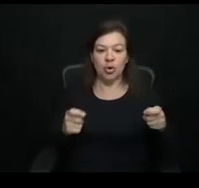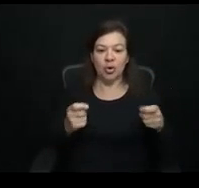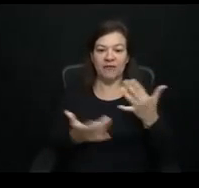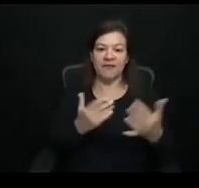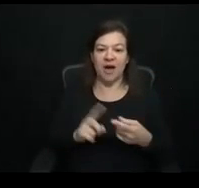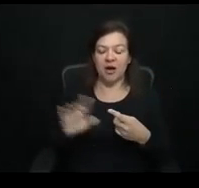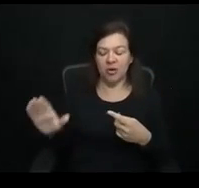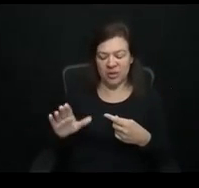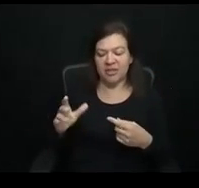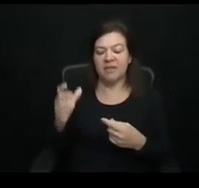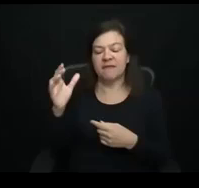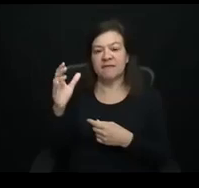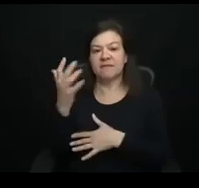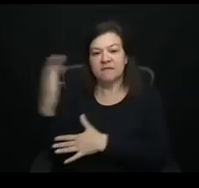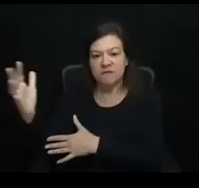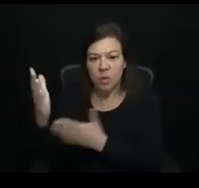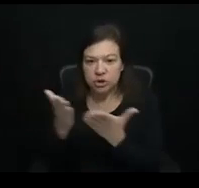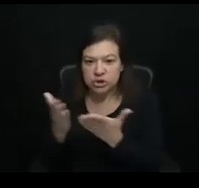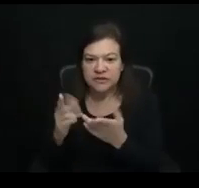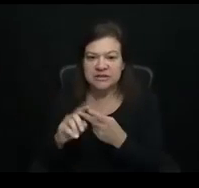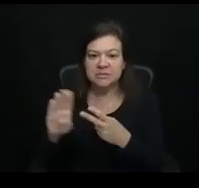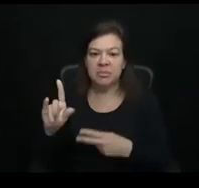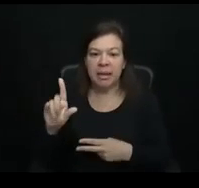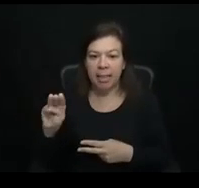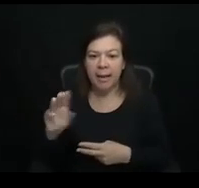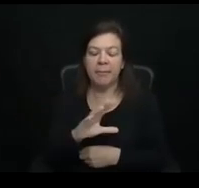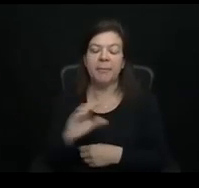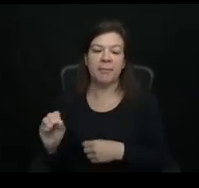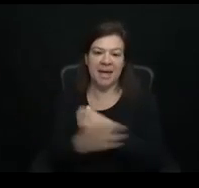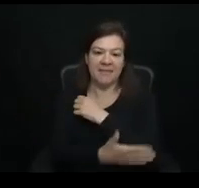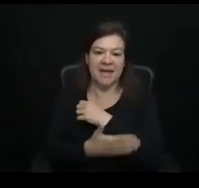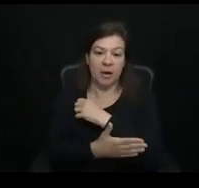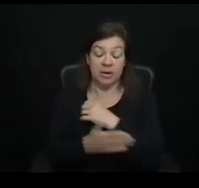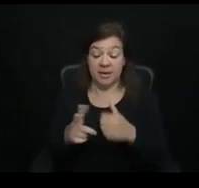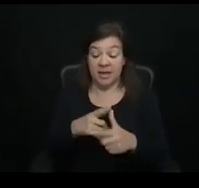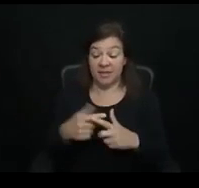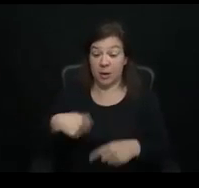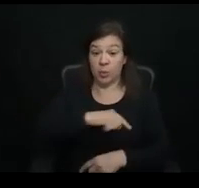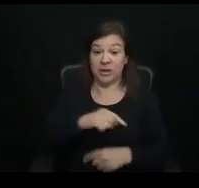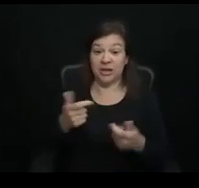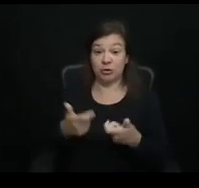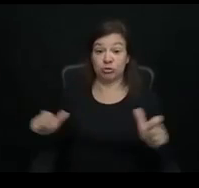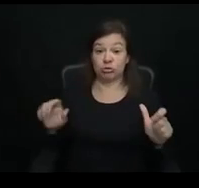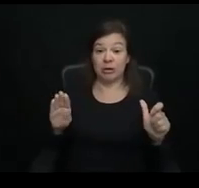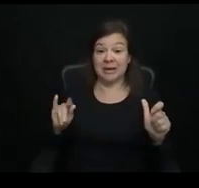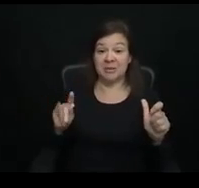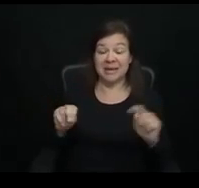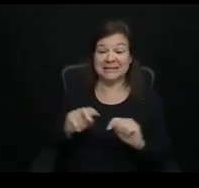Service, BLM, and county. We, at that time, the Great Basin Team 1, will have a